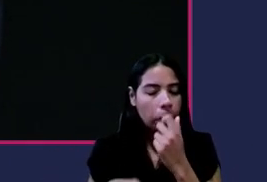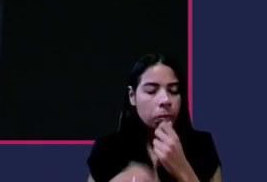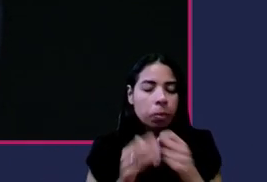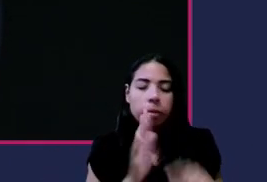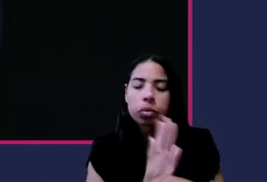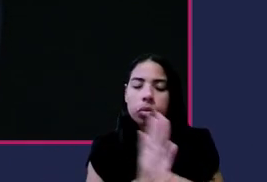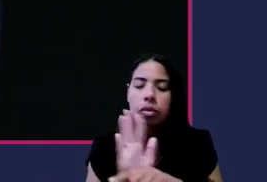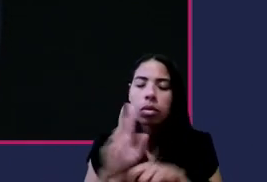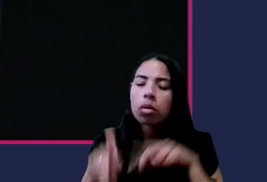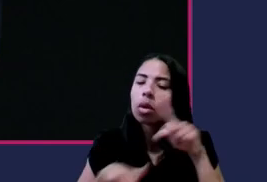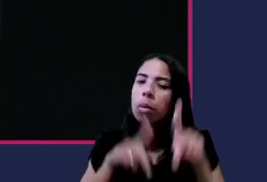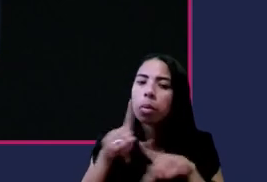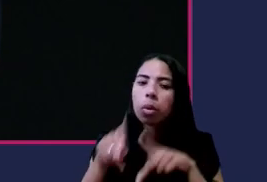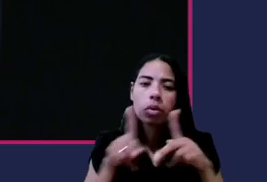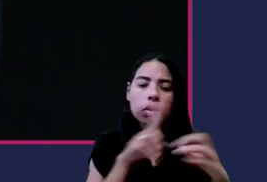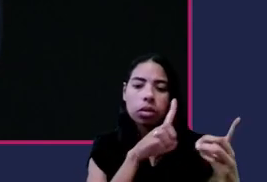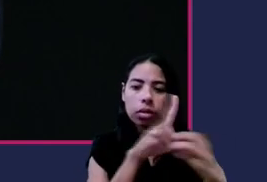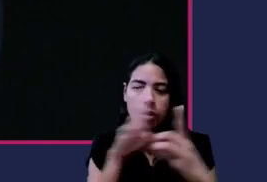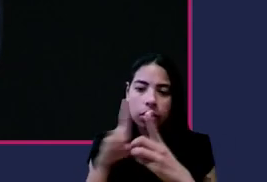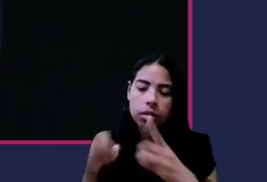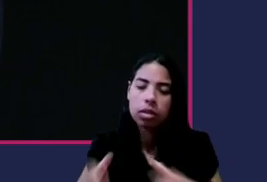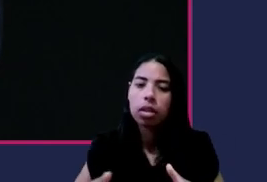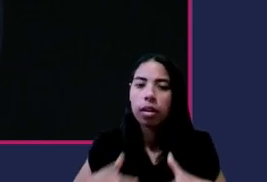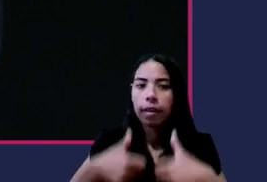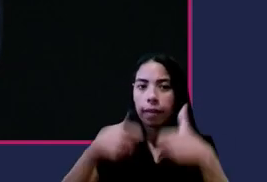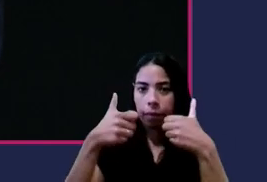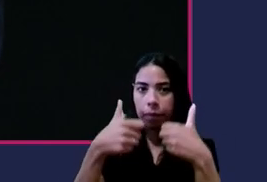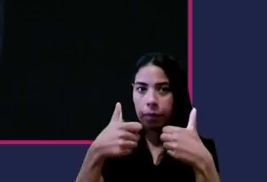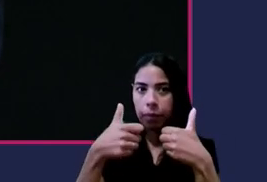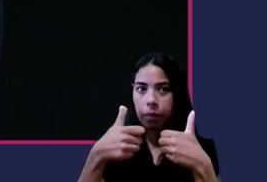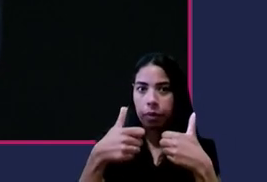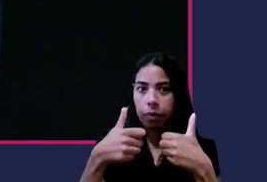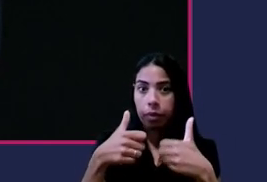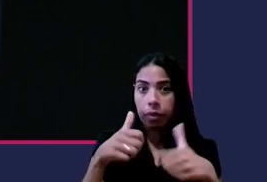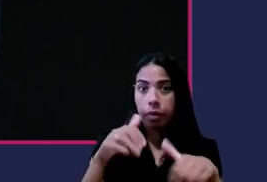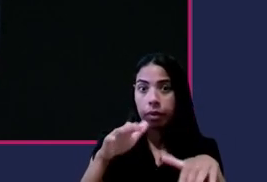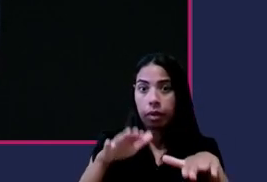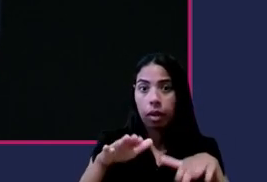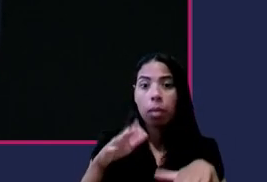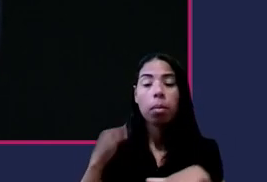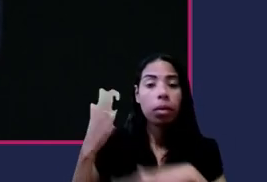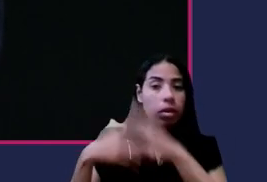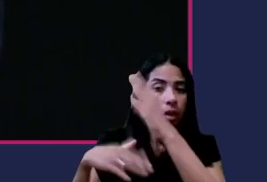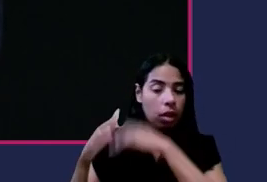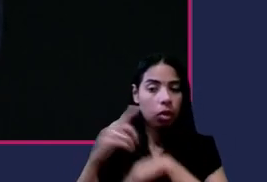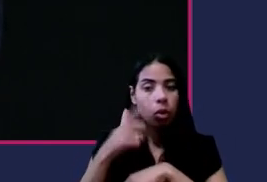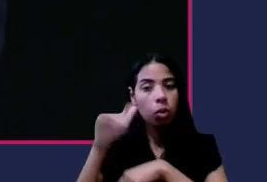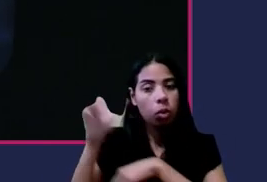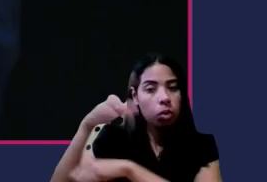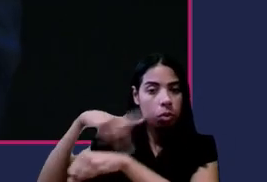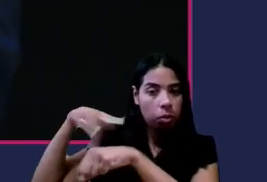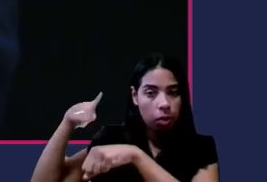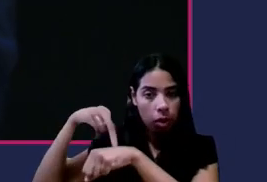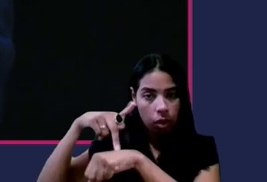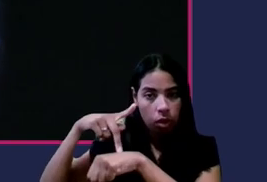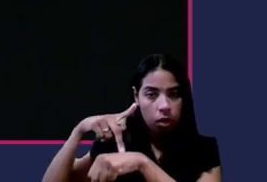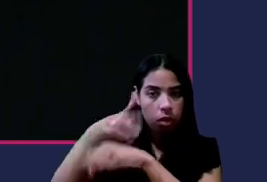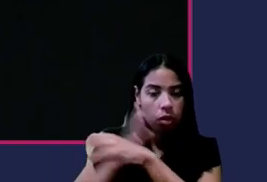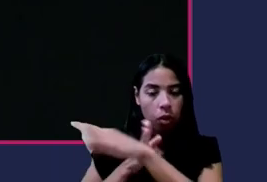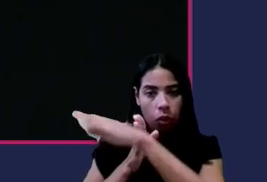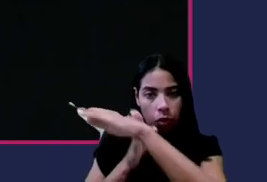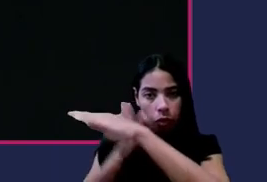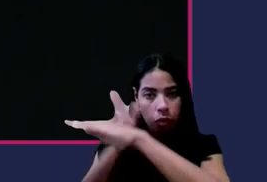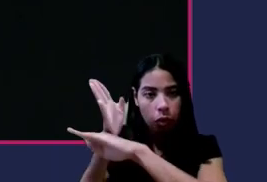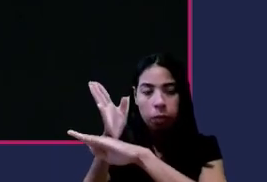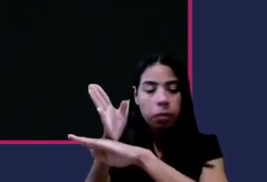many changes for us to meet the population's needs. I see this as very important because I was